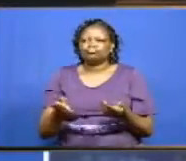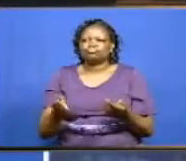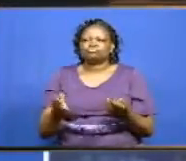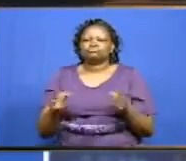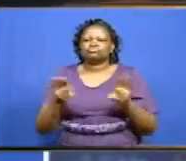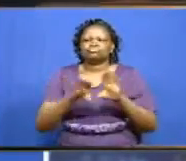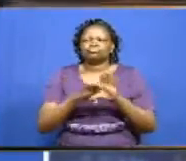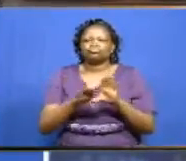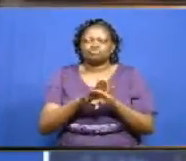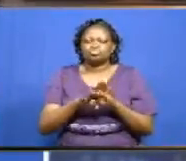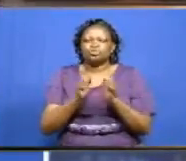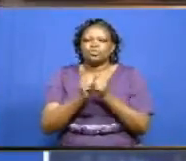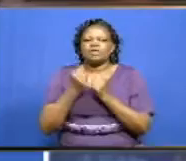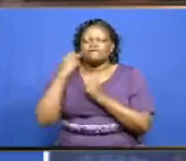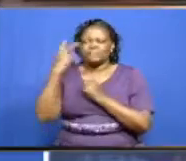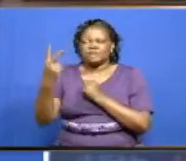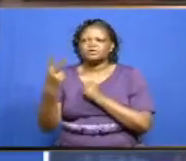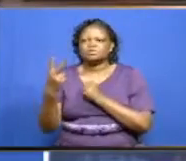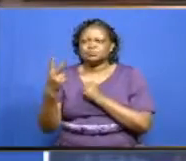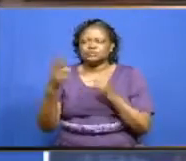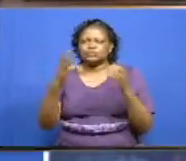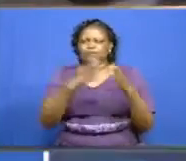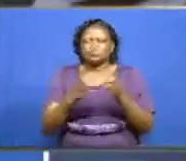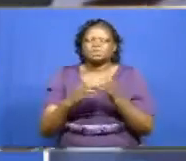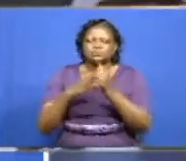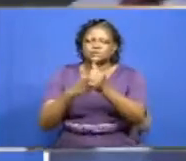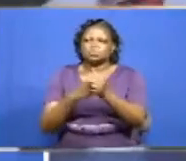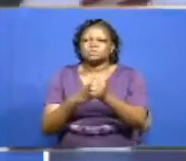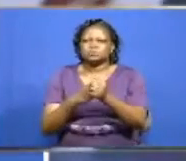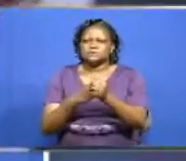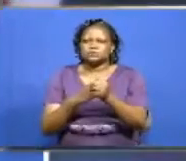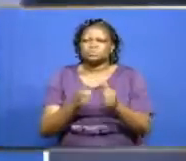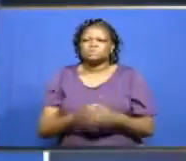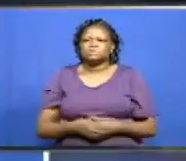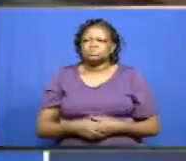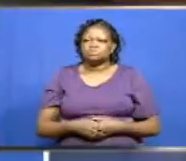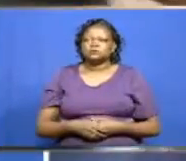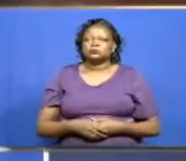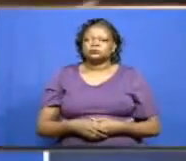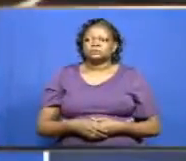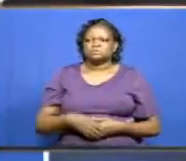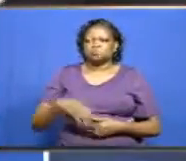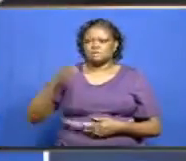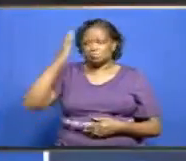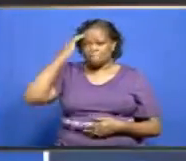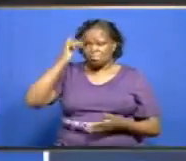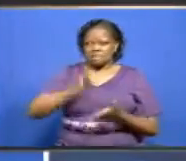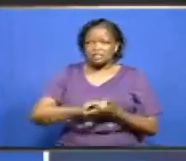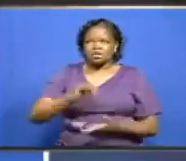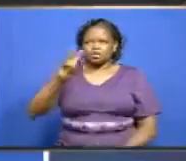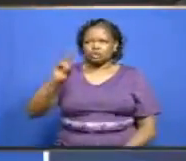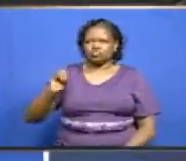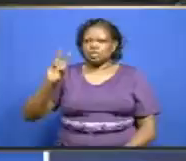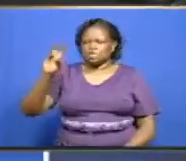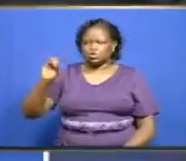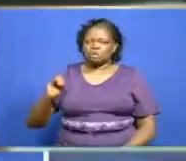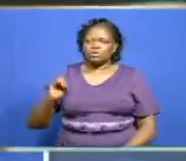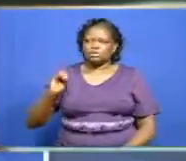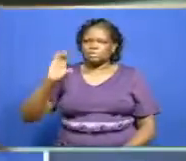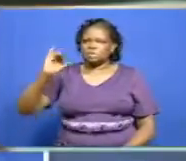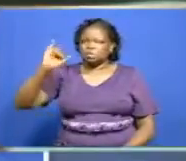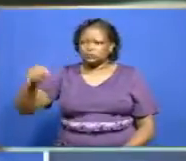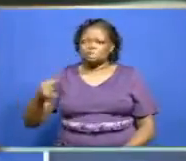the visions of the party leaderships. It shall be remembered that in 2020, the Chief Justice